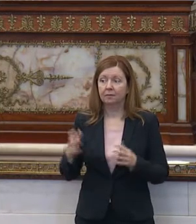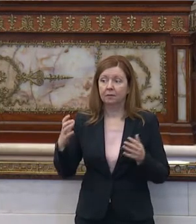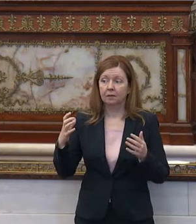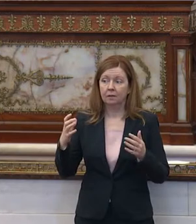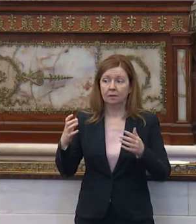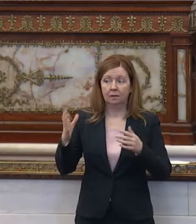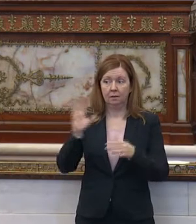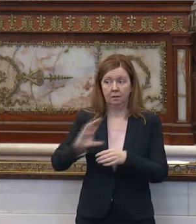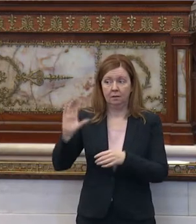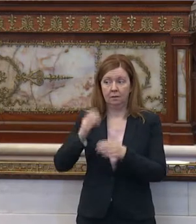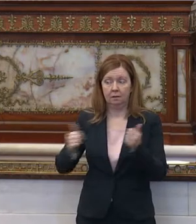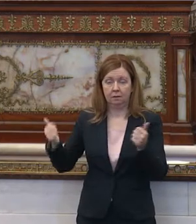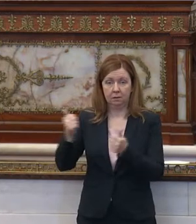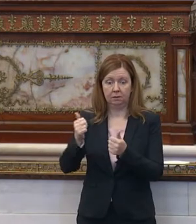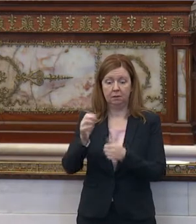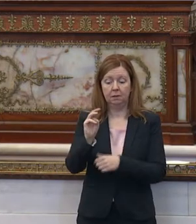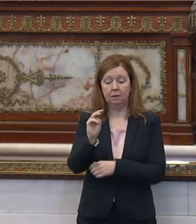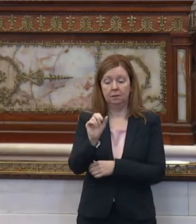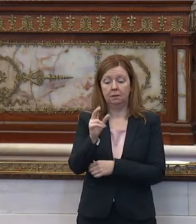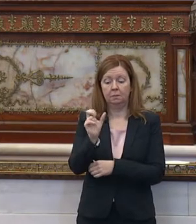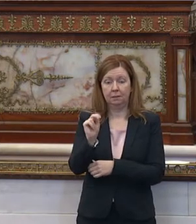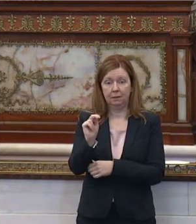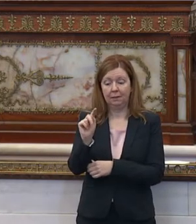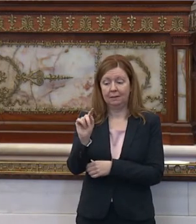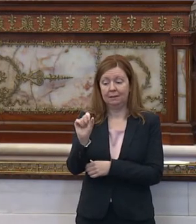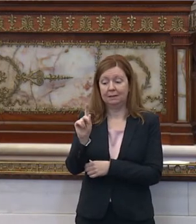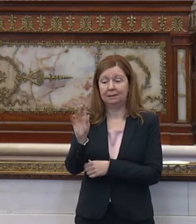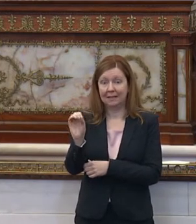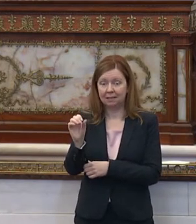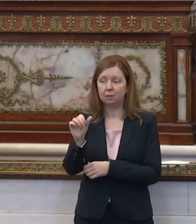of Marion Tasco not to sell